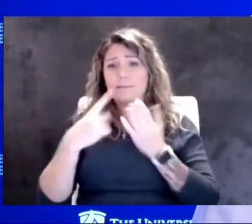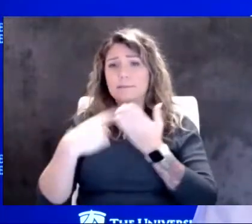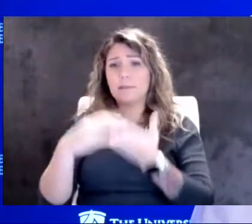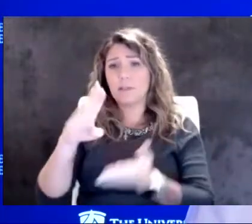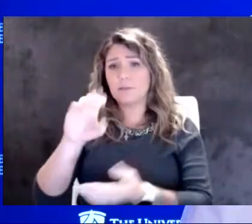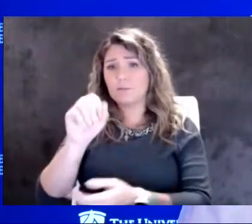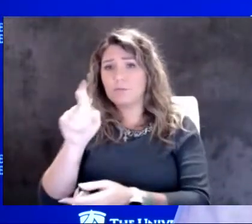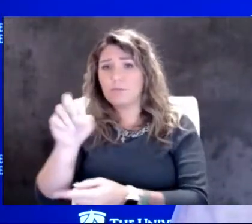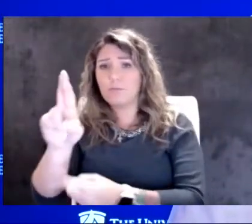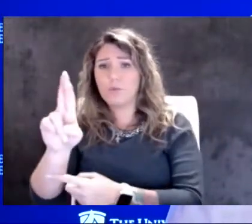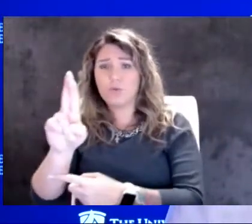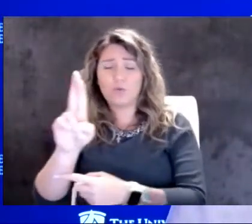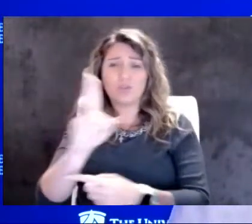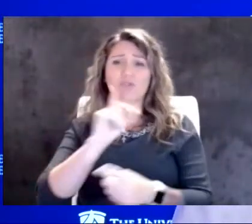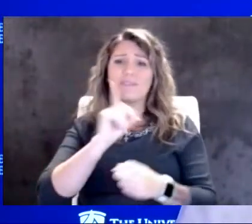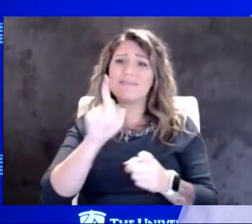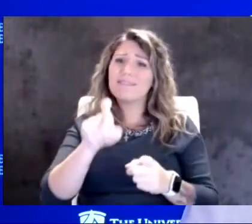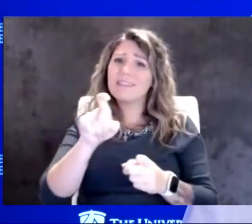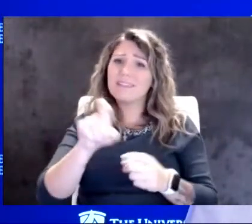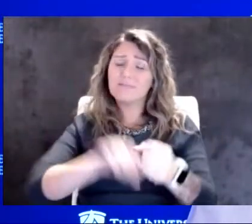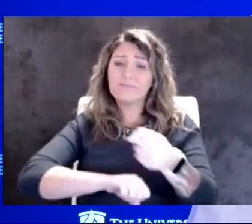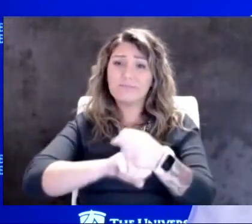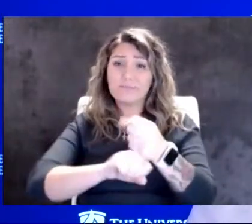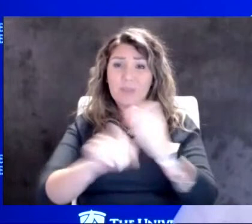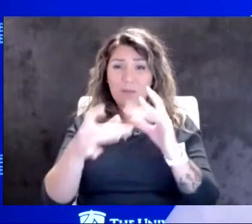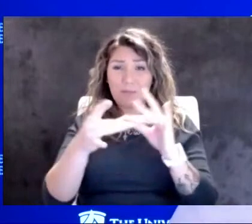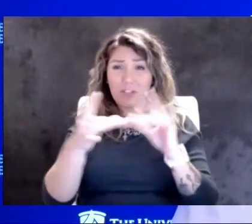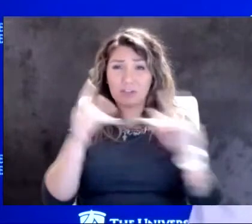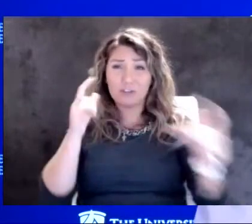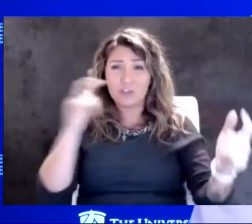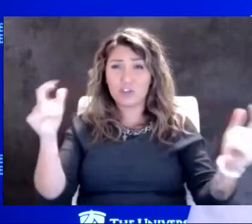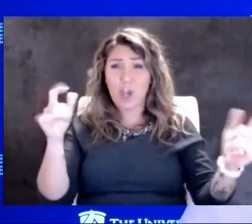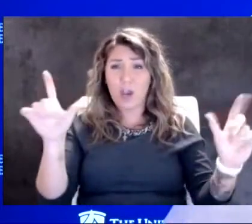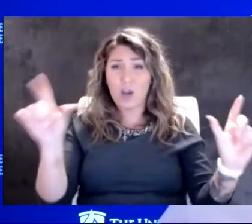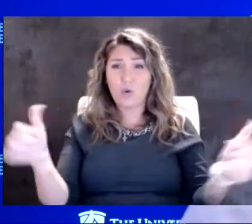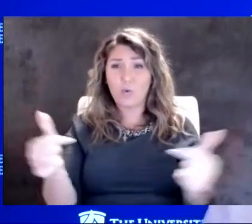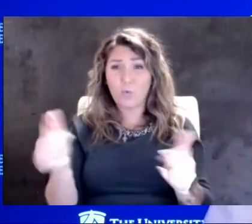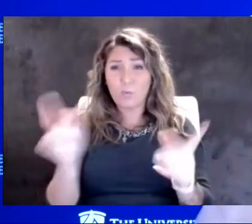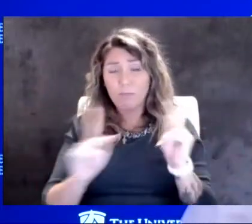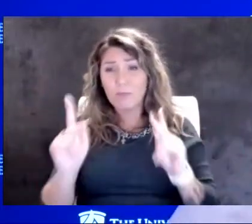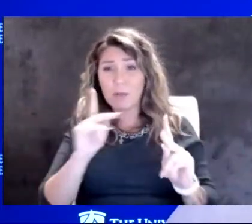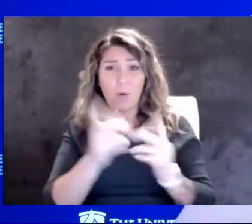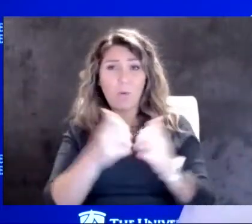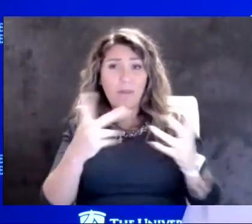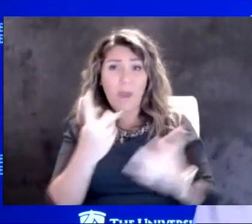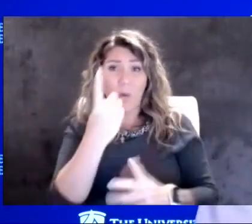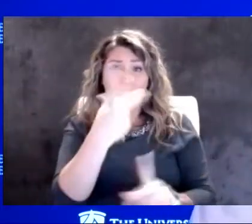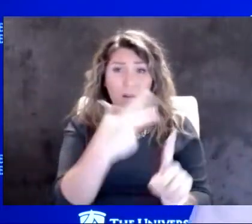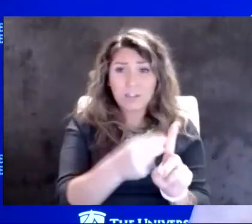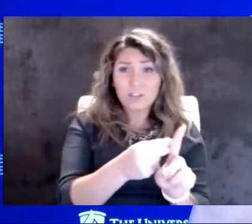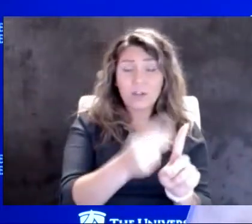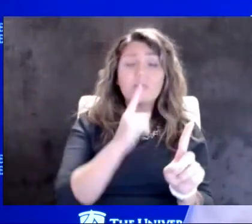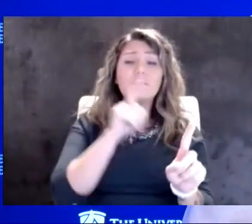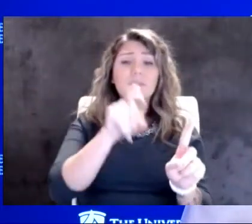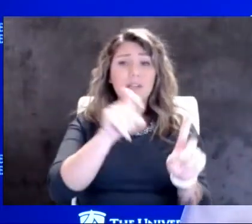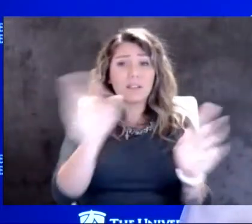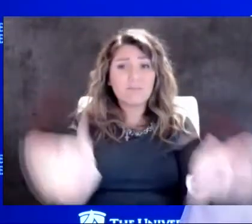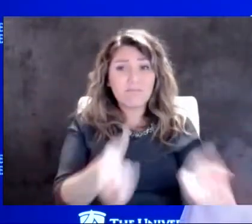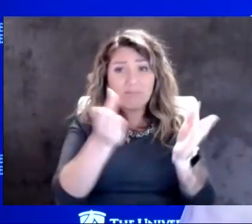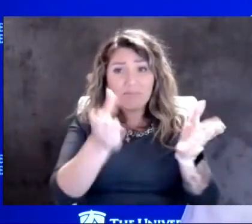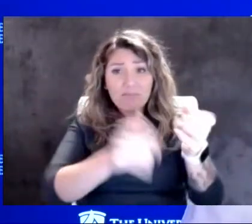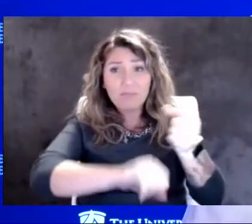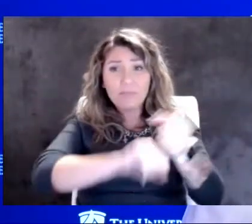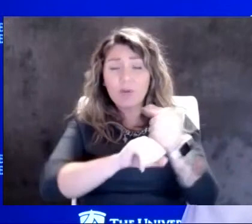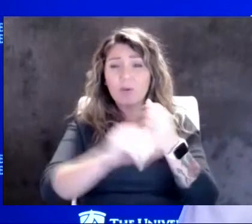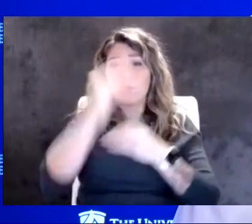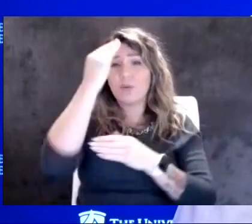There is a large group of the population that still hasn't even gotten one dose. We need to continue to promote that. We know that some of the misinformation